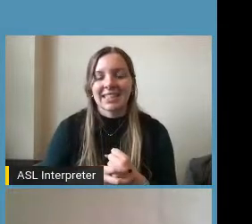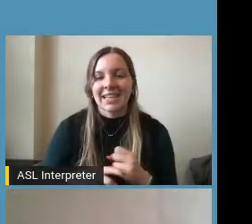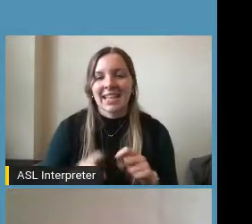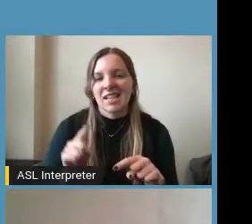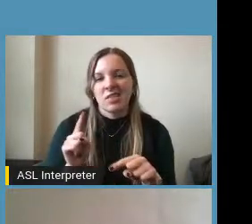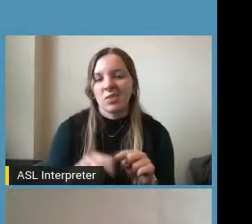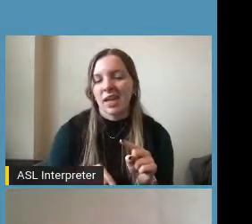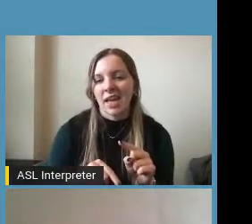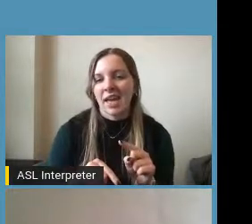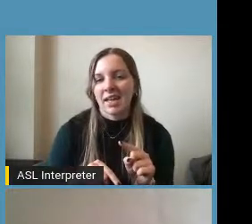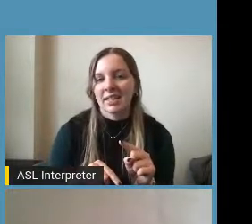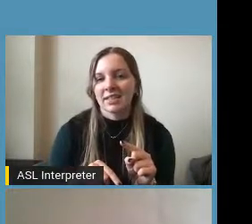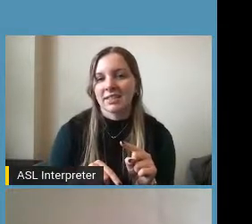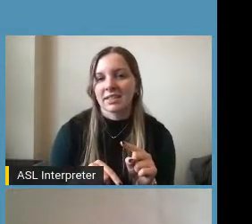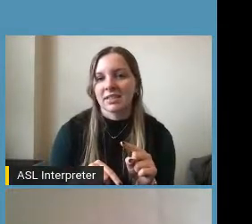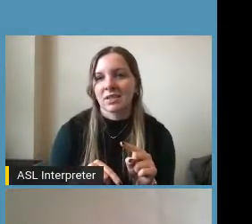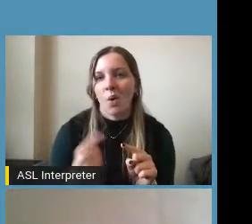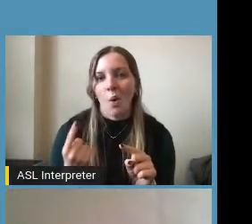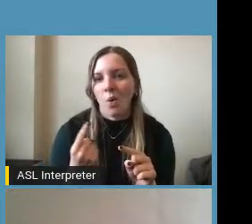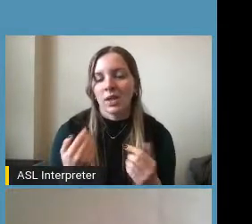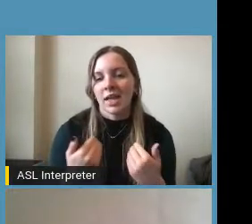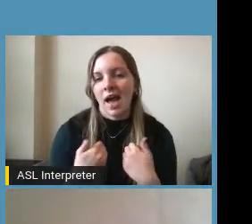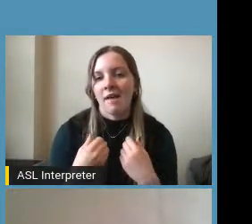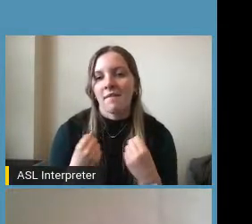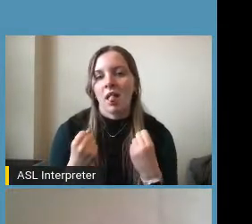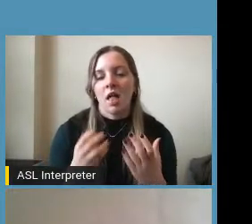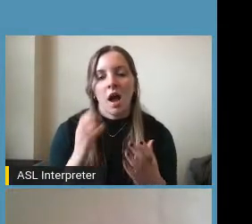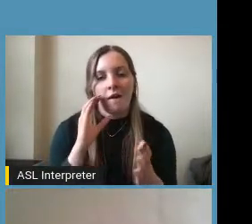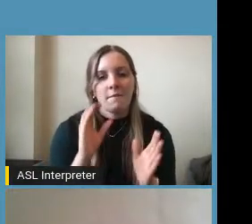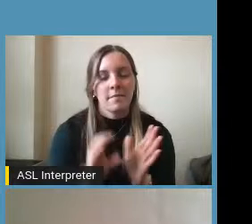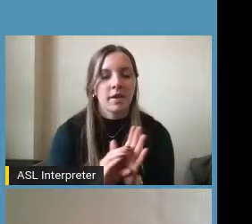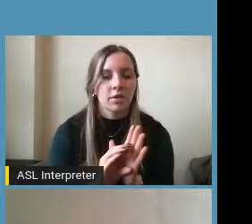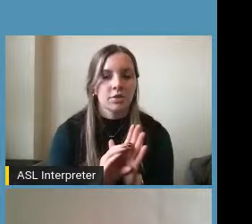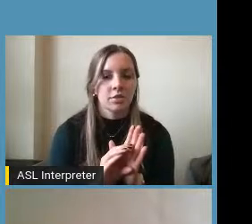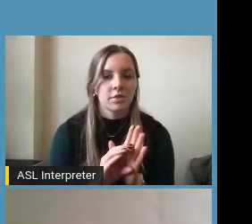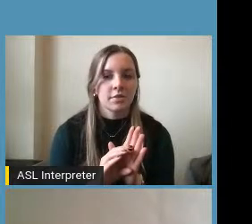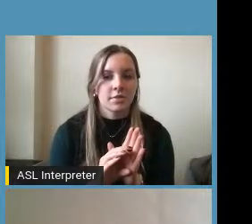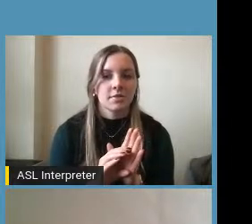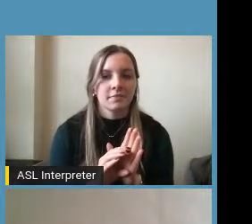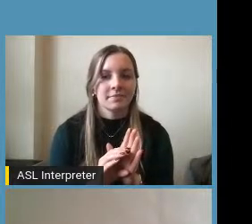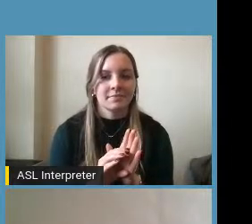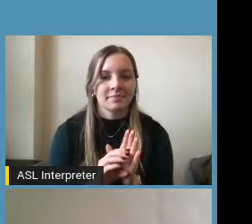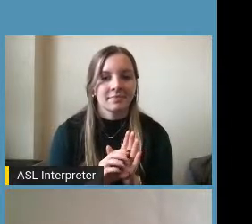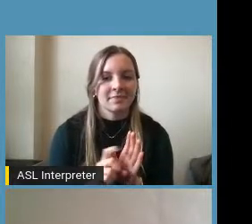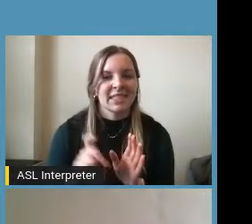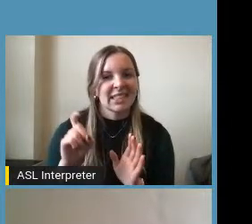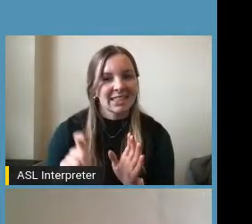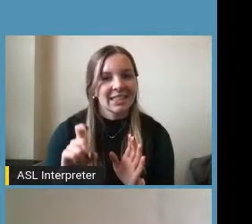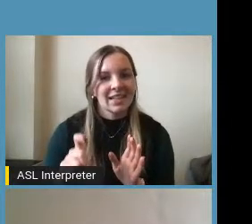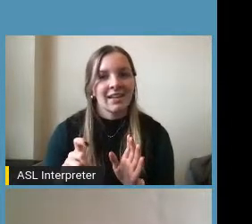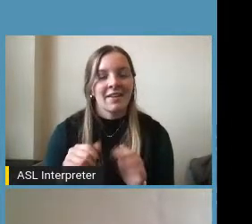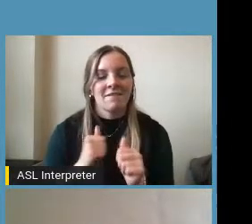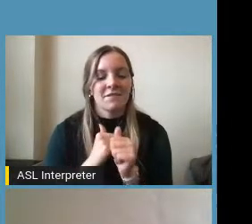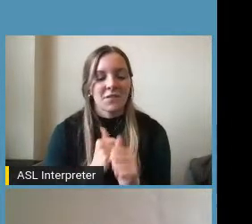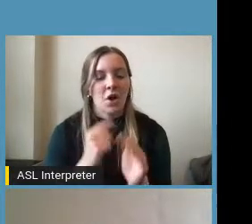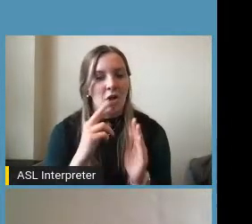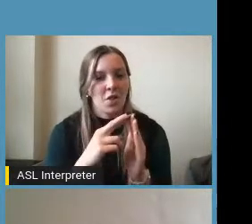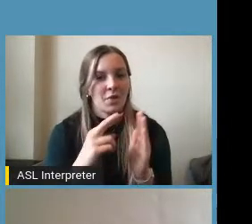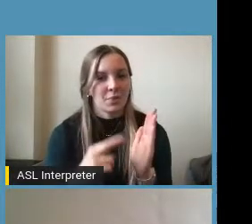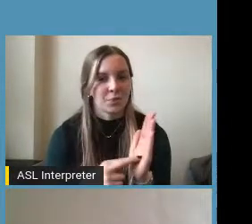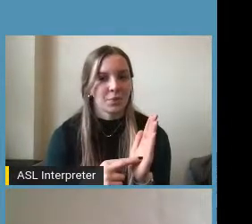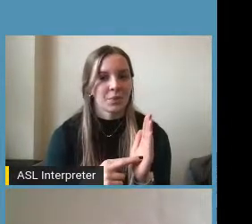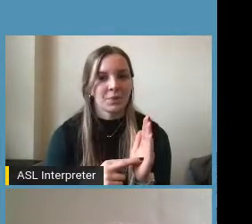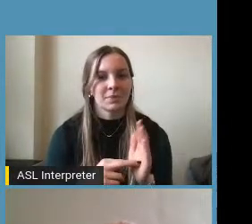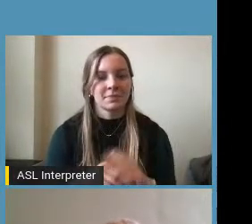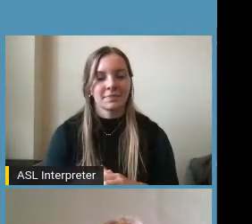And so you really need to follow the set of rules so that you're getting high quality data. I want to show one more